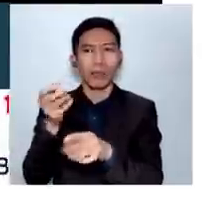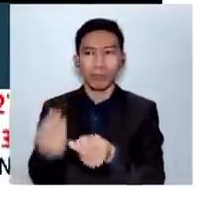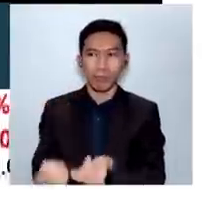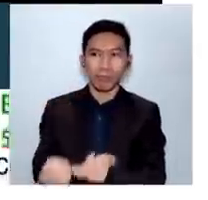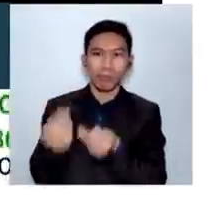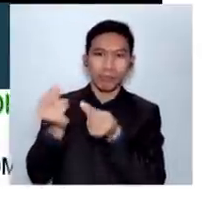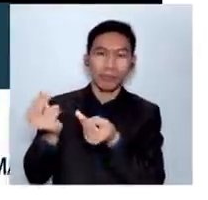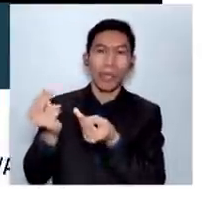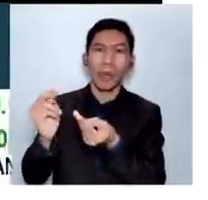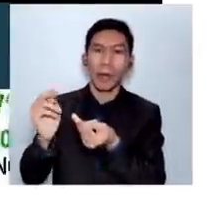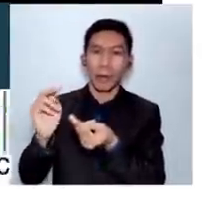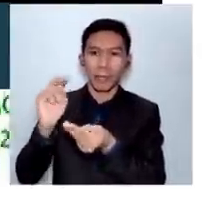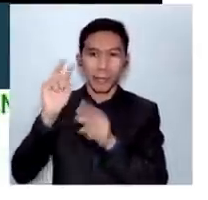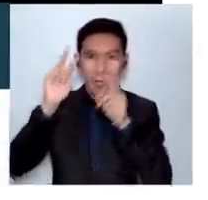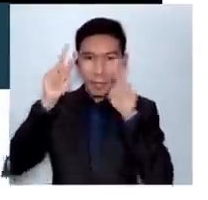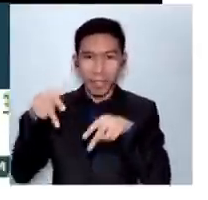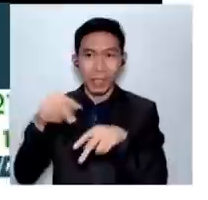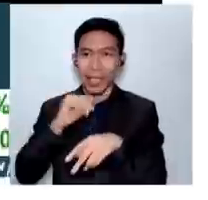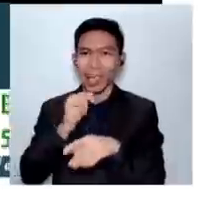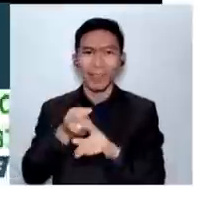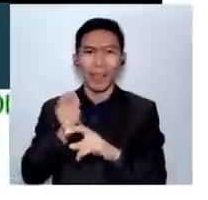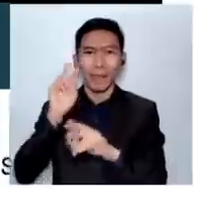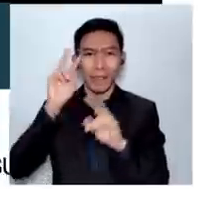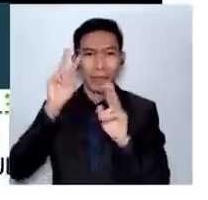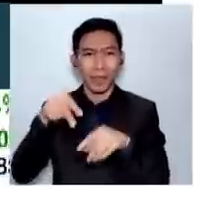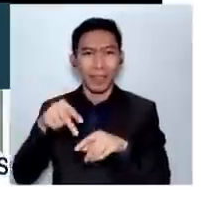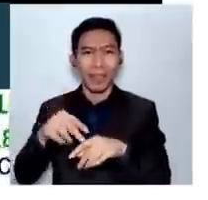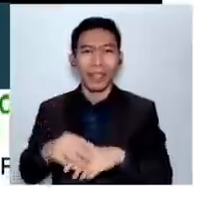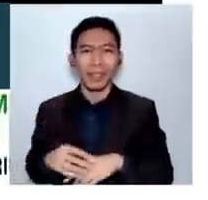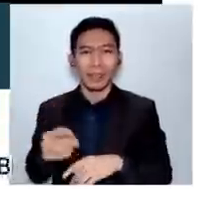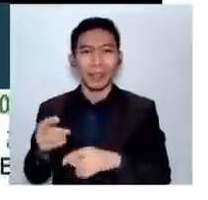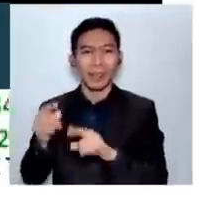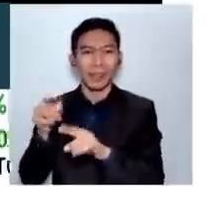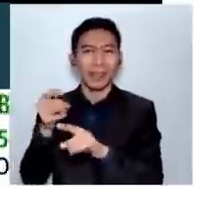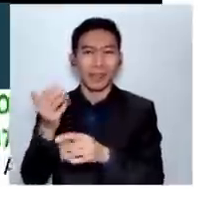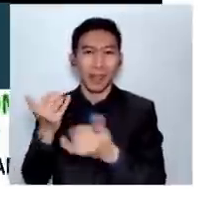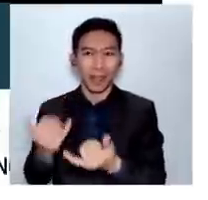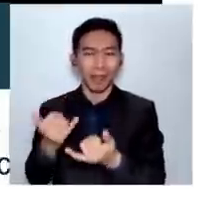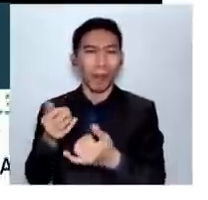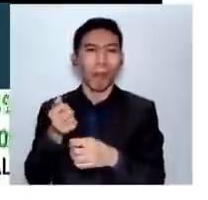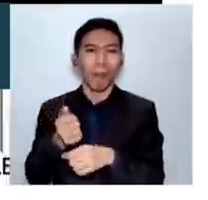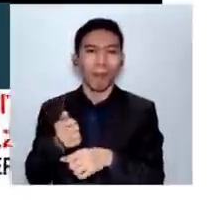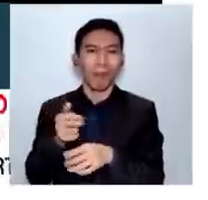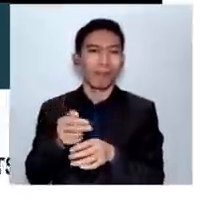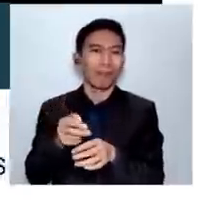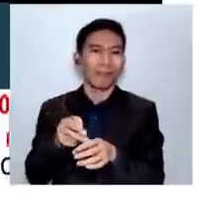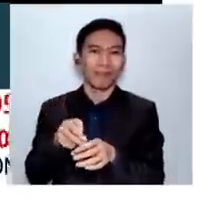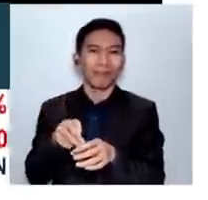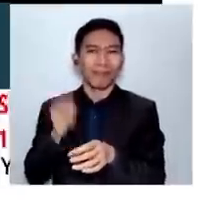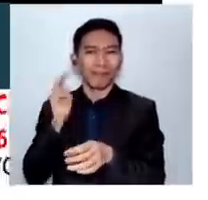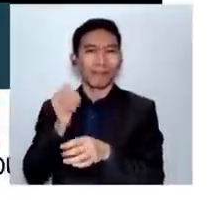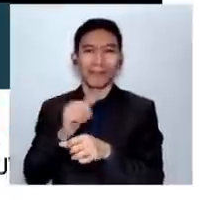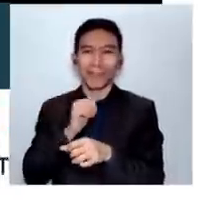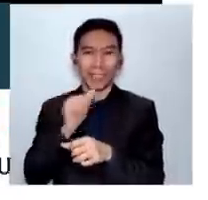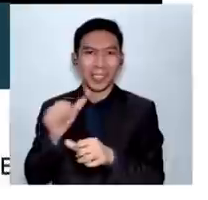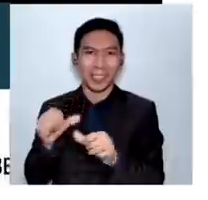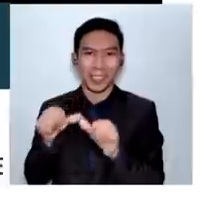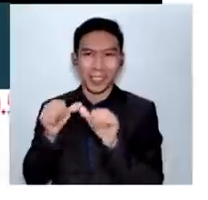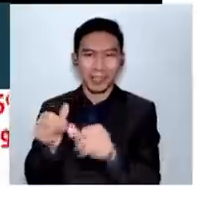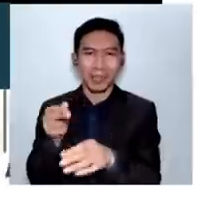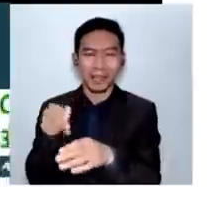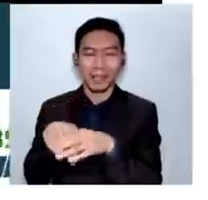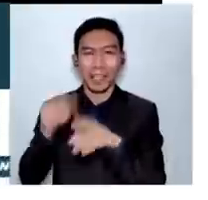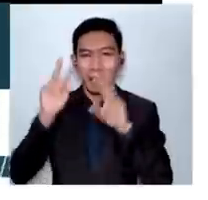president, hindi nang galing sa kanya, hindi na nga niya tinuloy so far. So all of this,